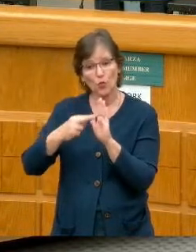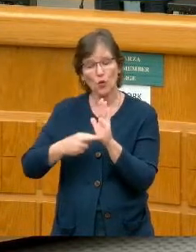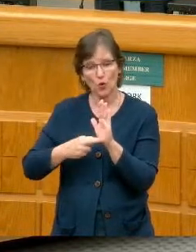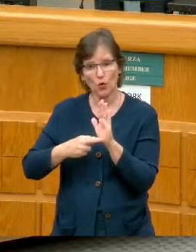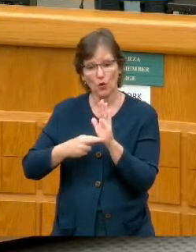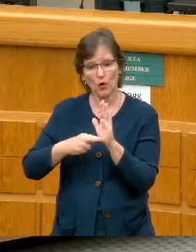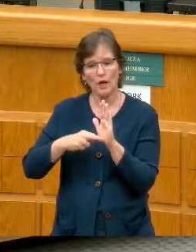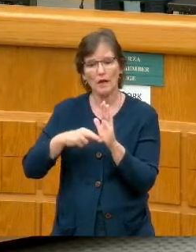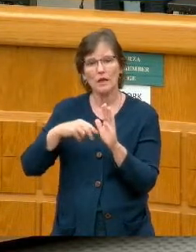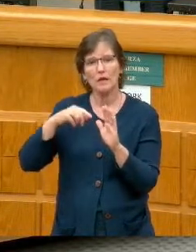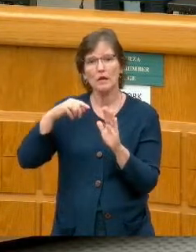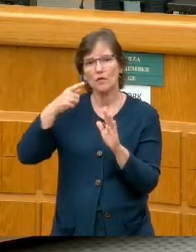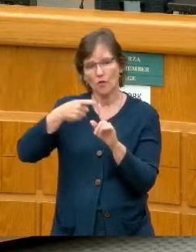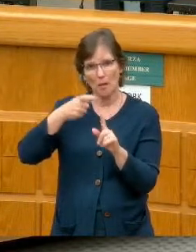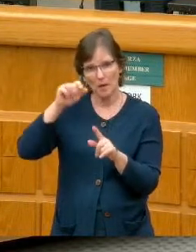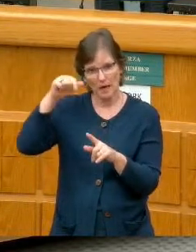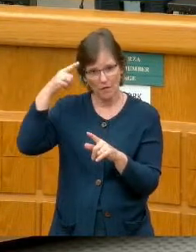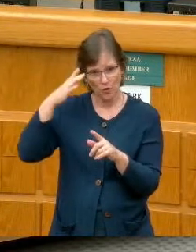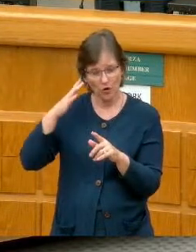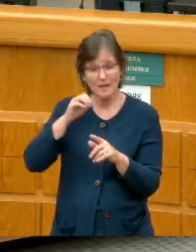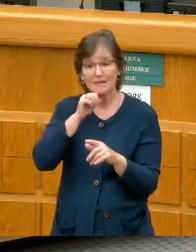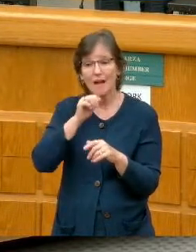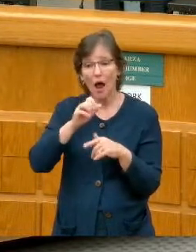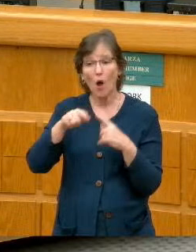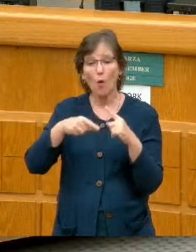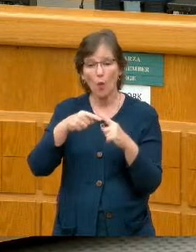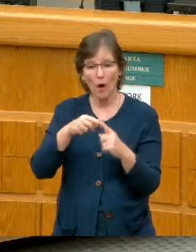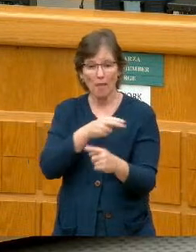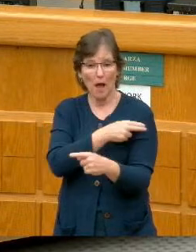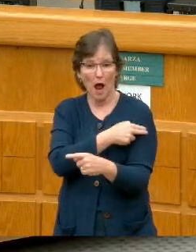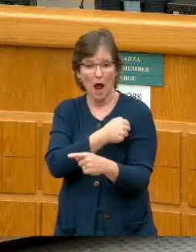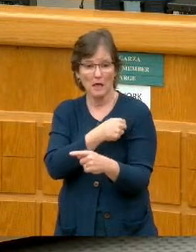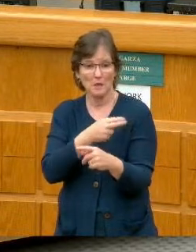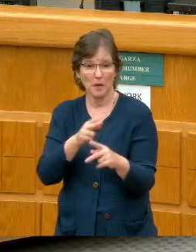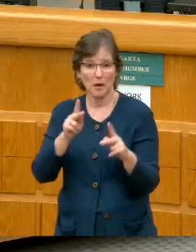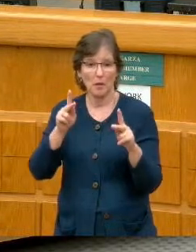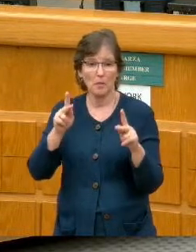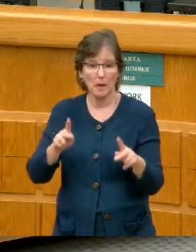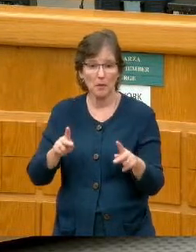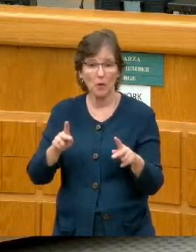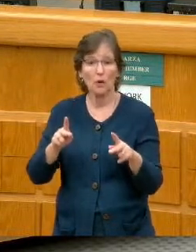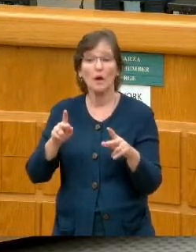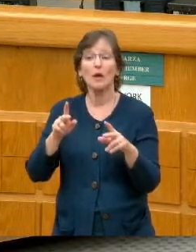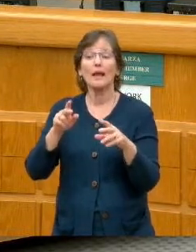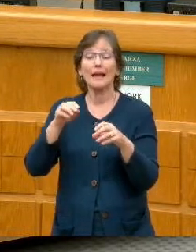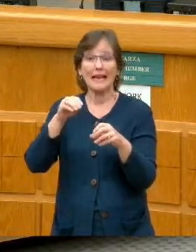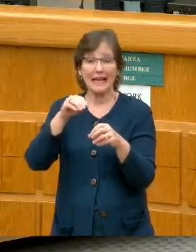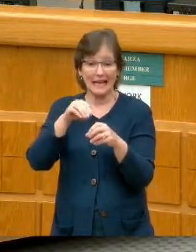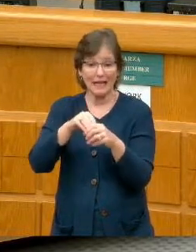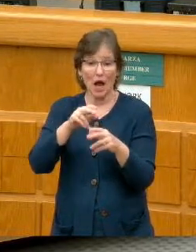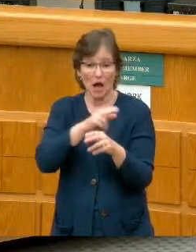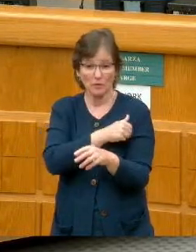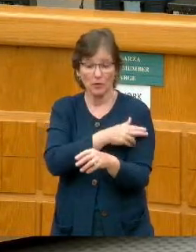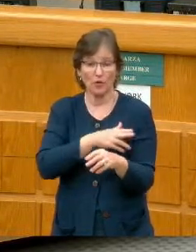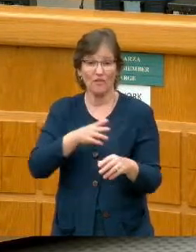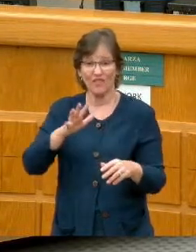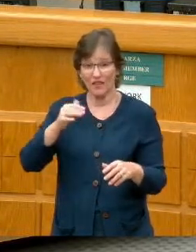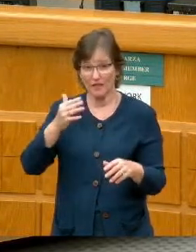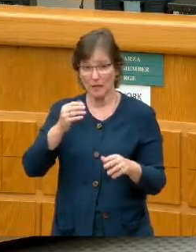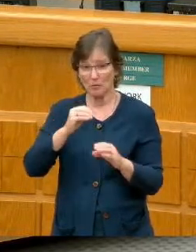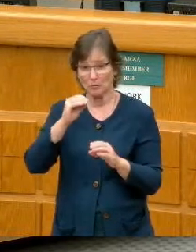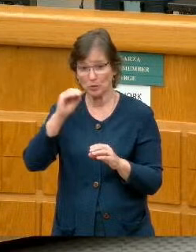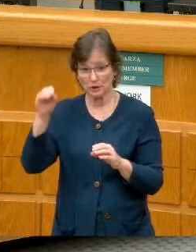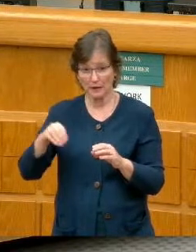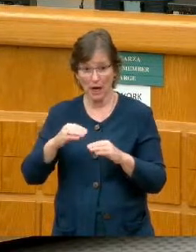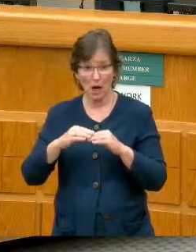things shut down. It has to be 15% for 7 days in a row. And if that's not the case,